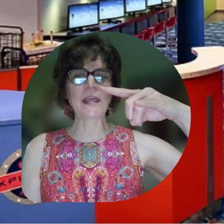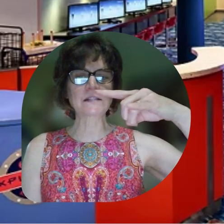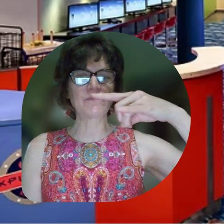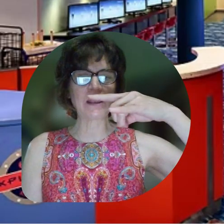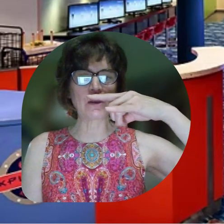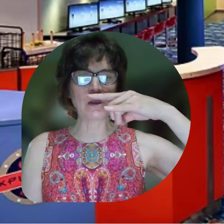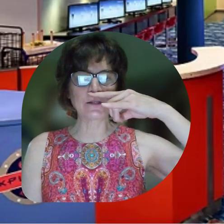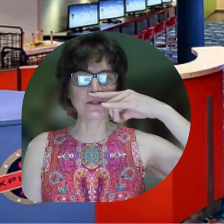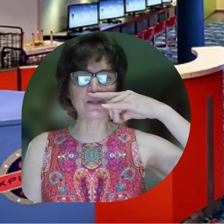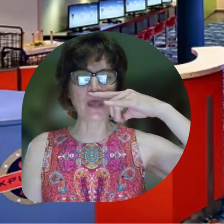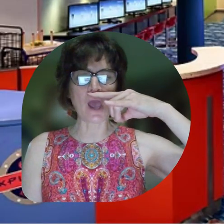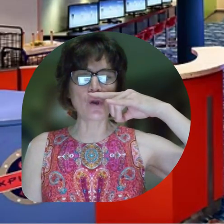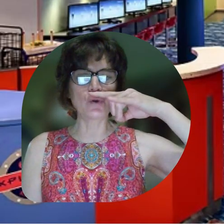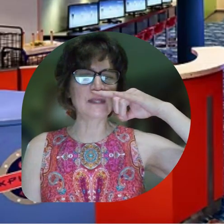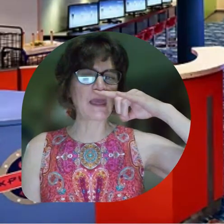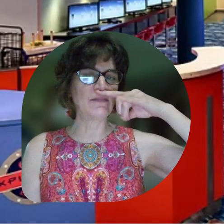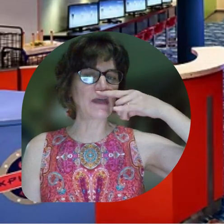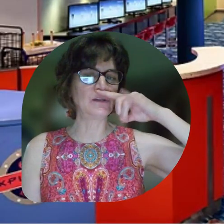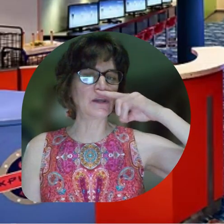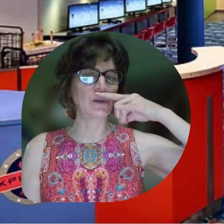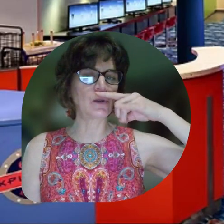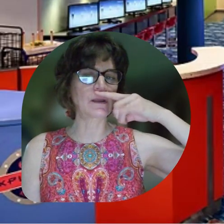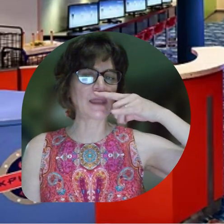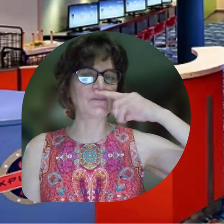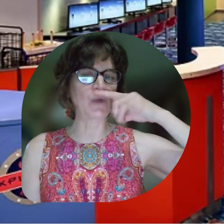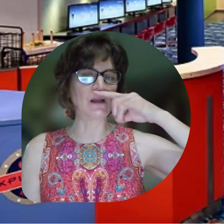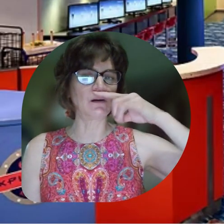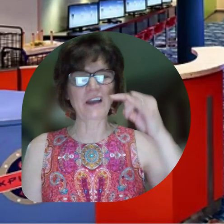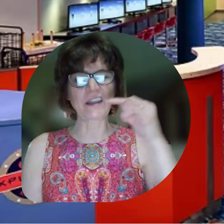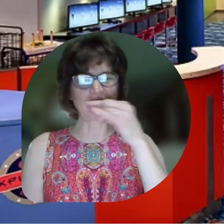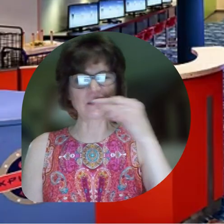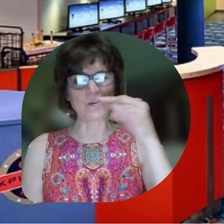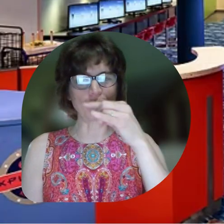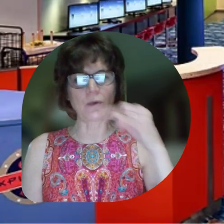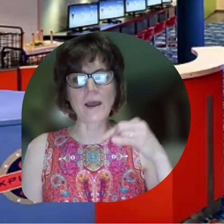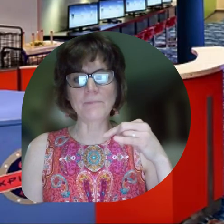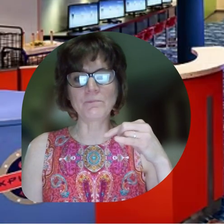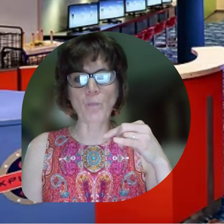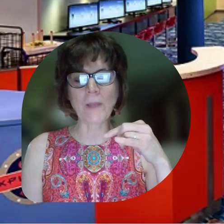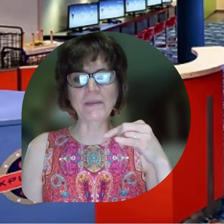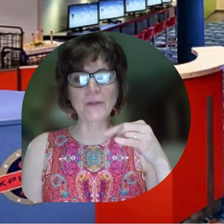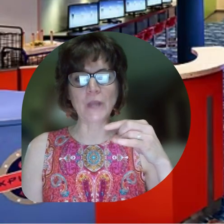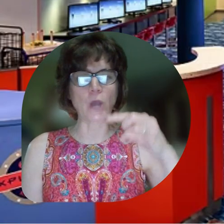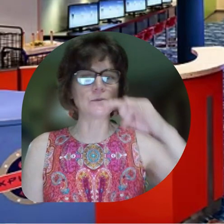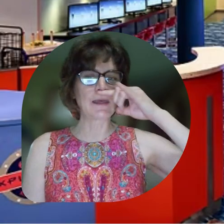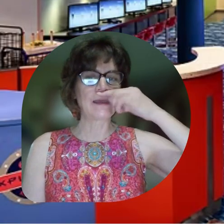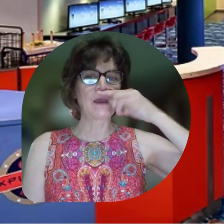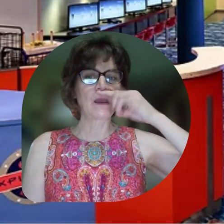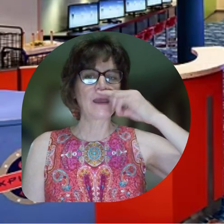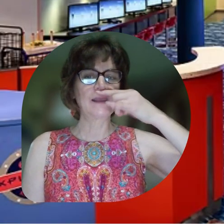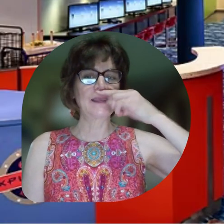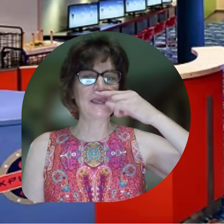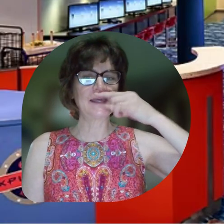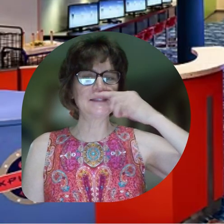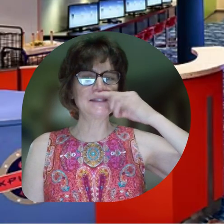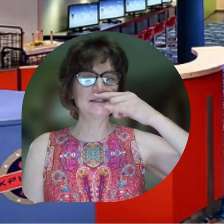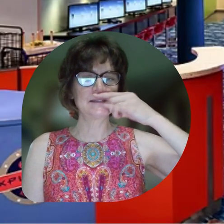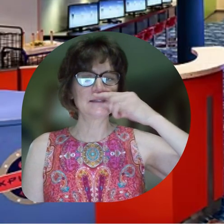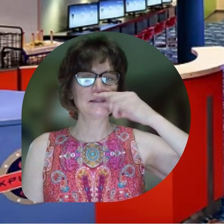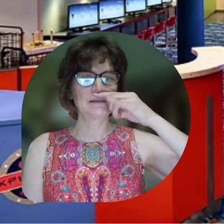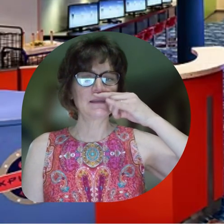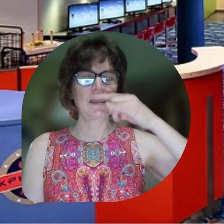your index finger under your nose, and then you're going to kind of wiggle, kind of like they're wiping their nose.